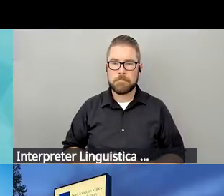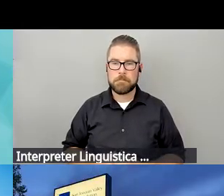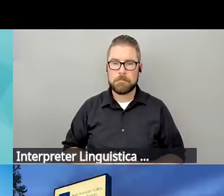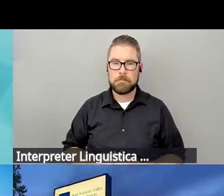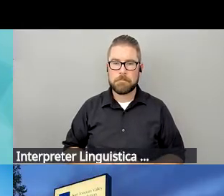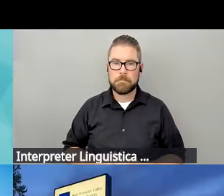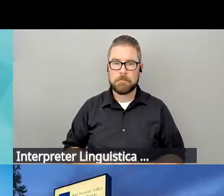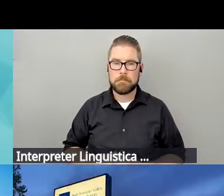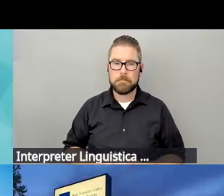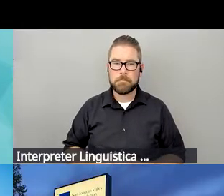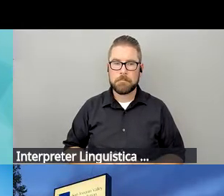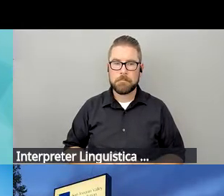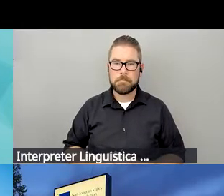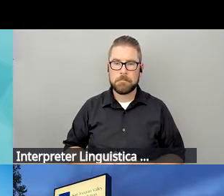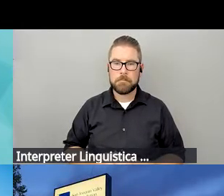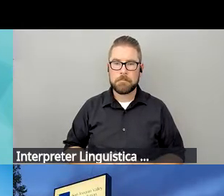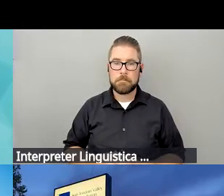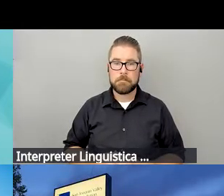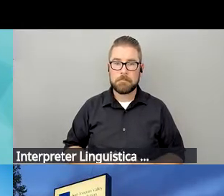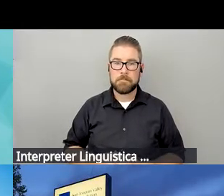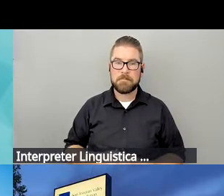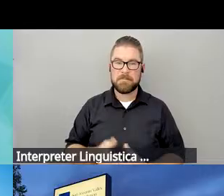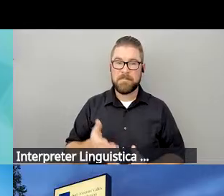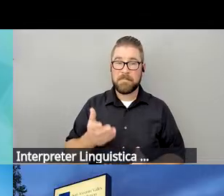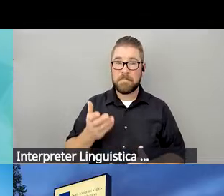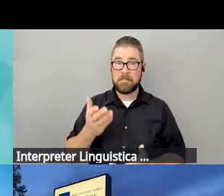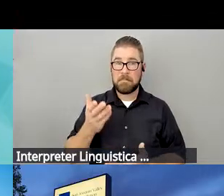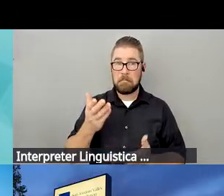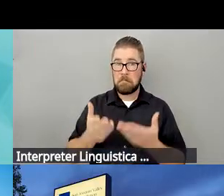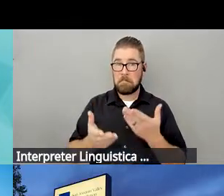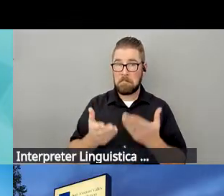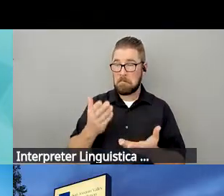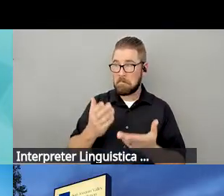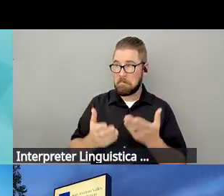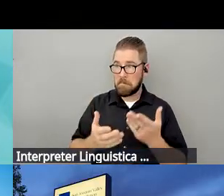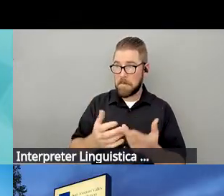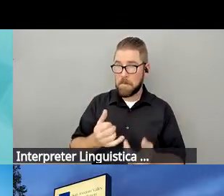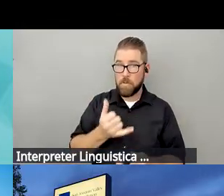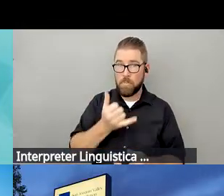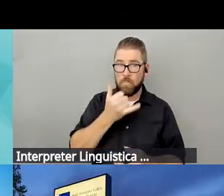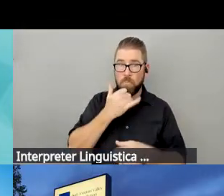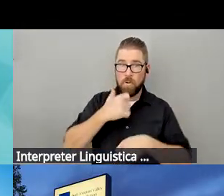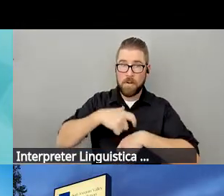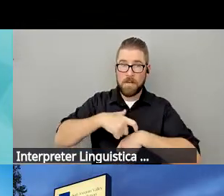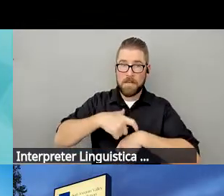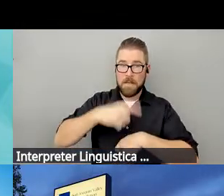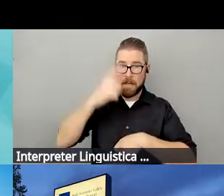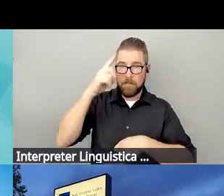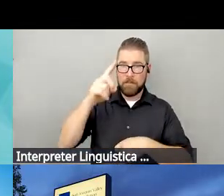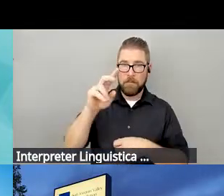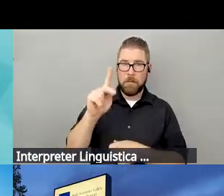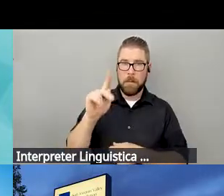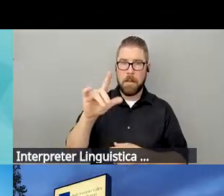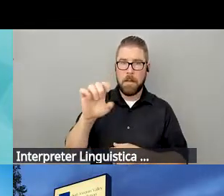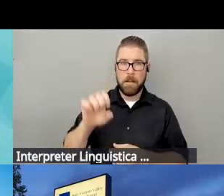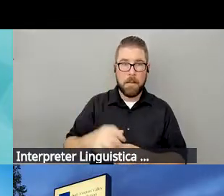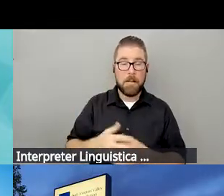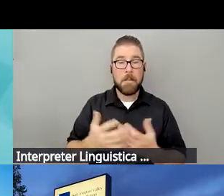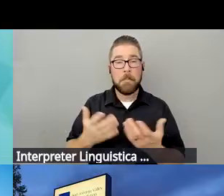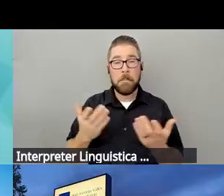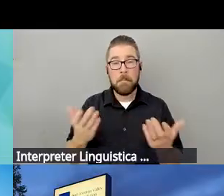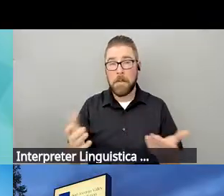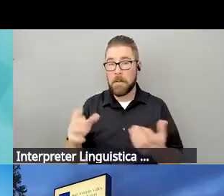Maybe I caught Kyle at a bad time, but that's maybe just as a response to that, Mary, that's something that we can follow up